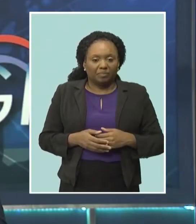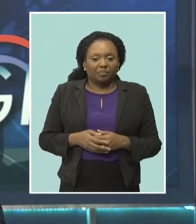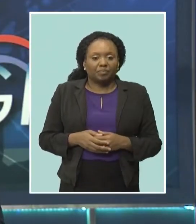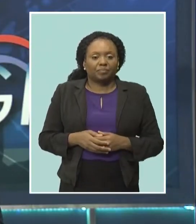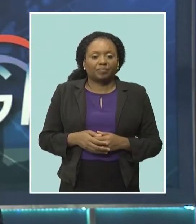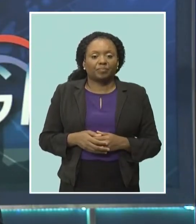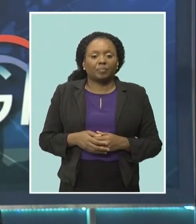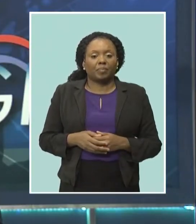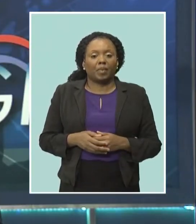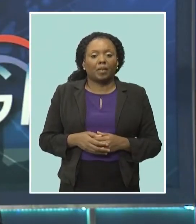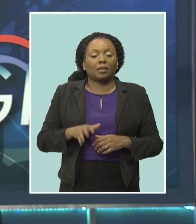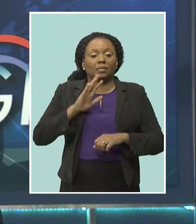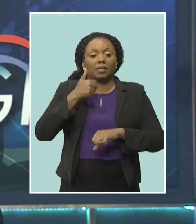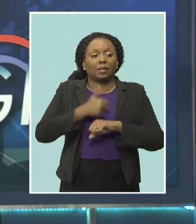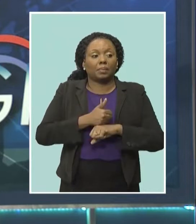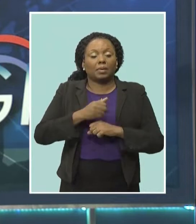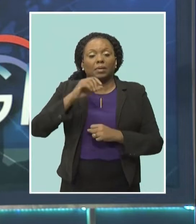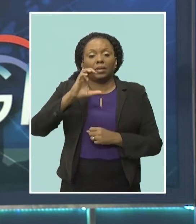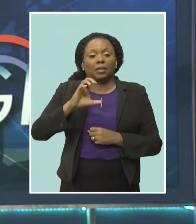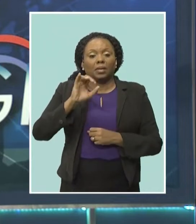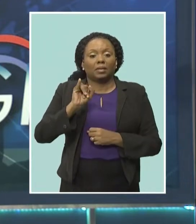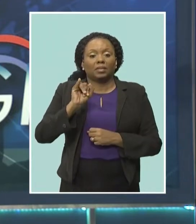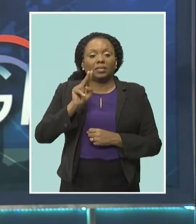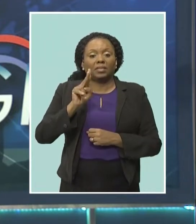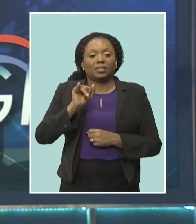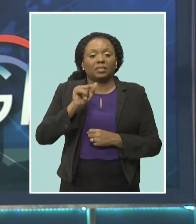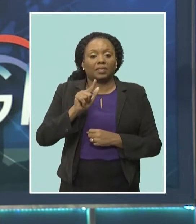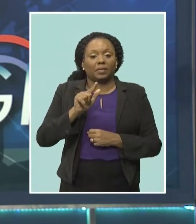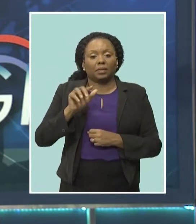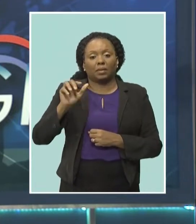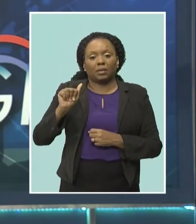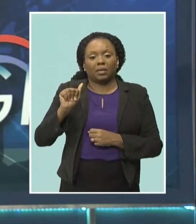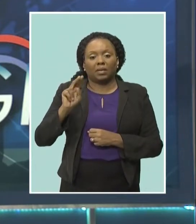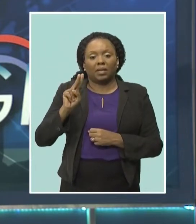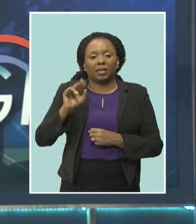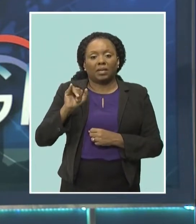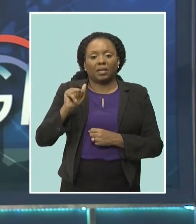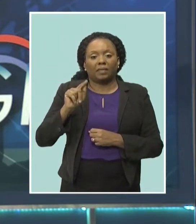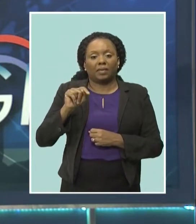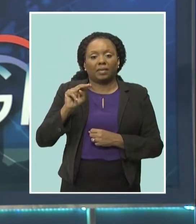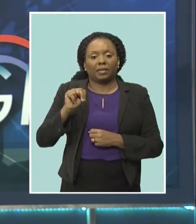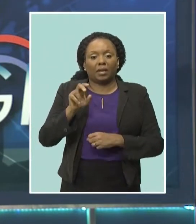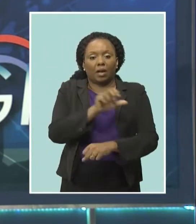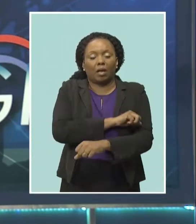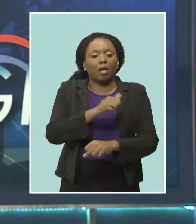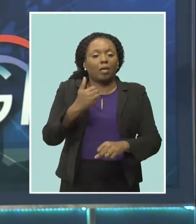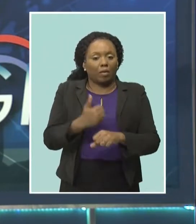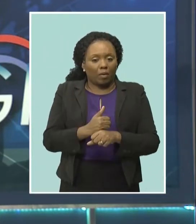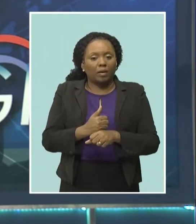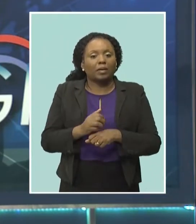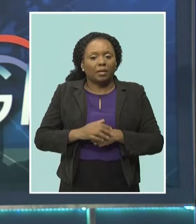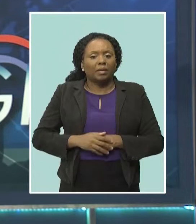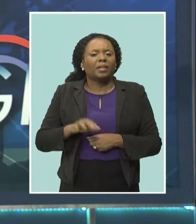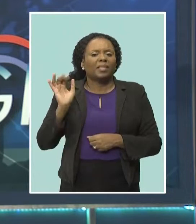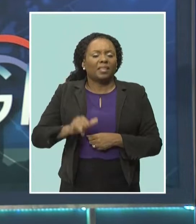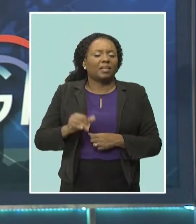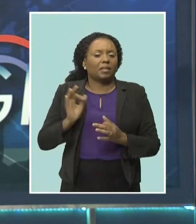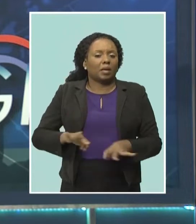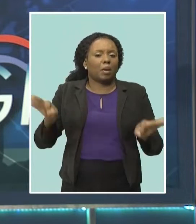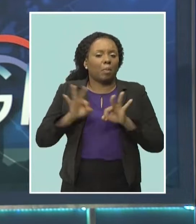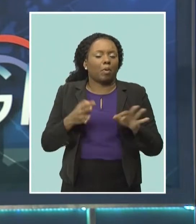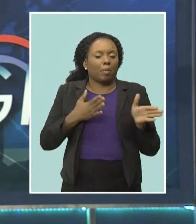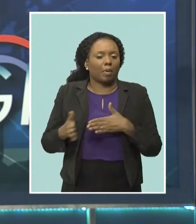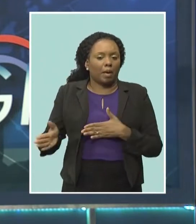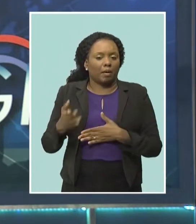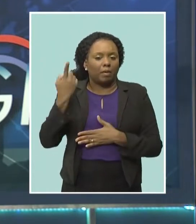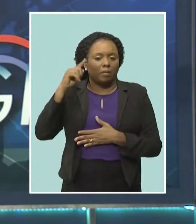The creation of a civil aviation authority is among government's plans as it moves to reform the civil aviation sector. This was revealed by Minister of